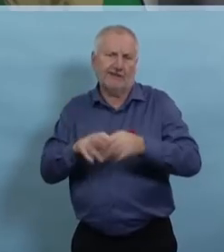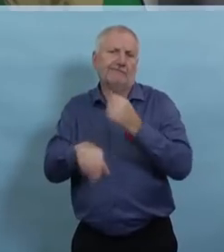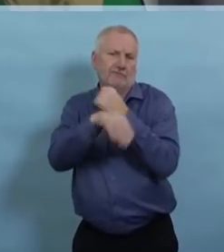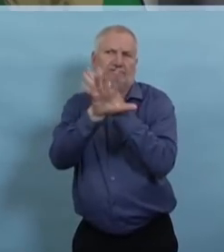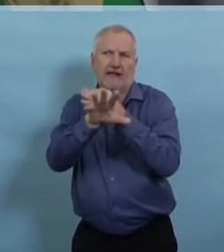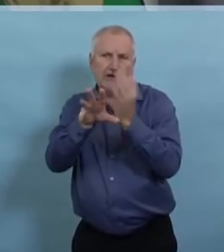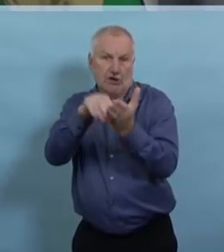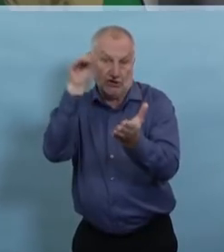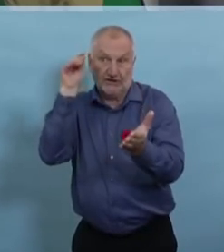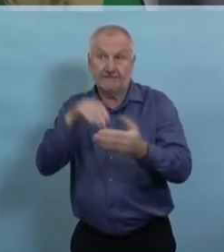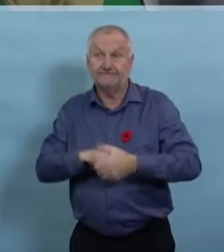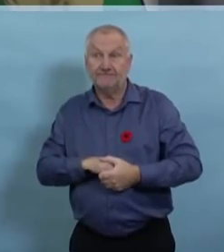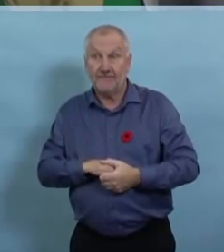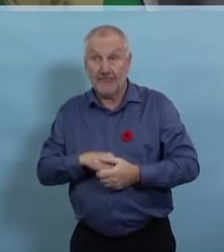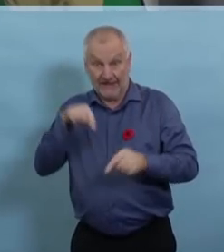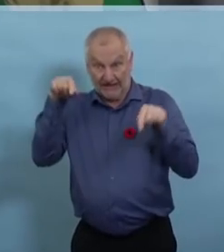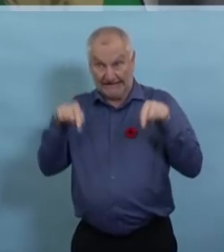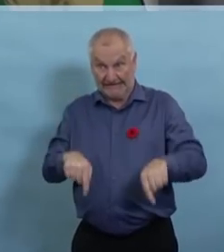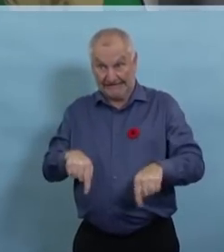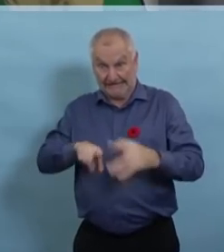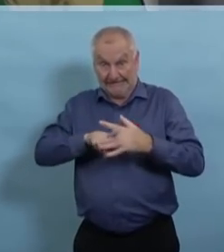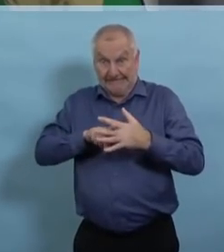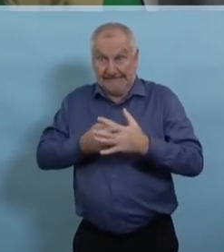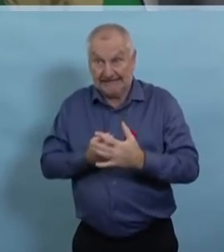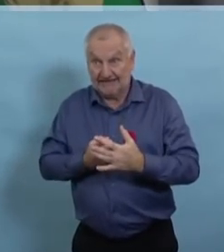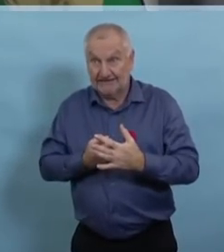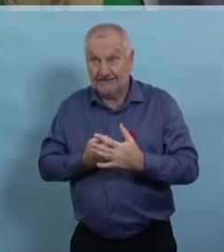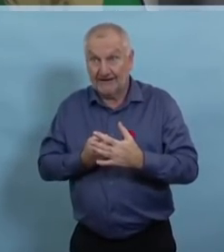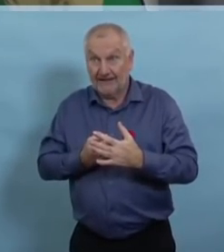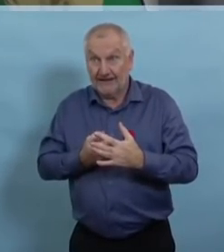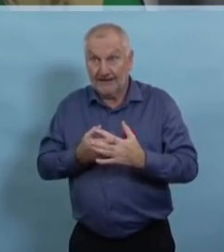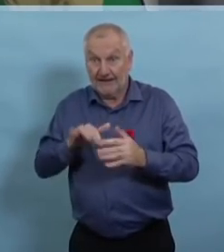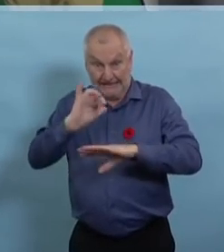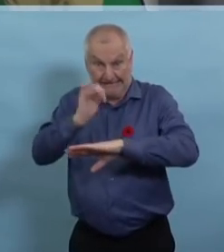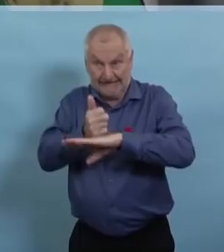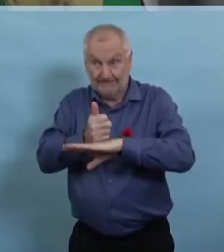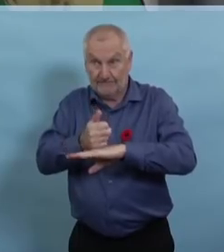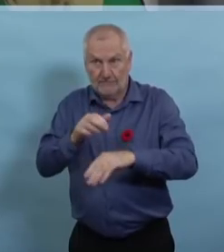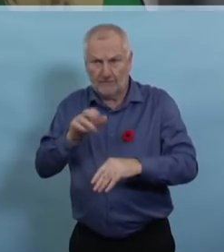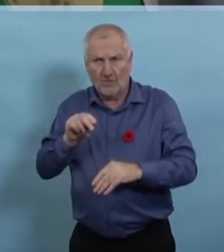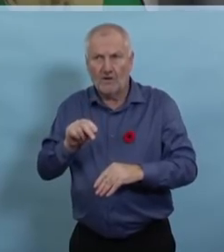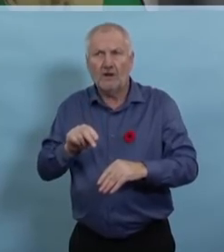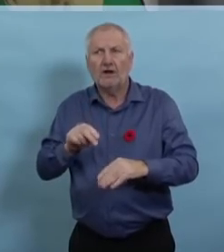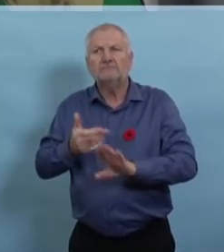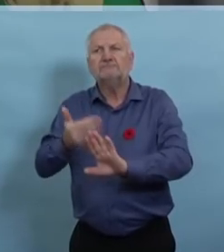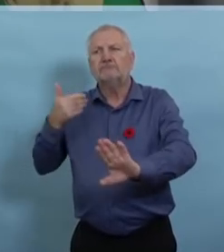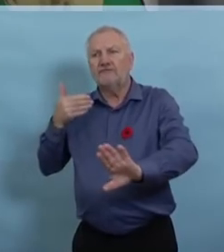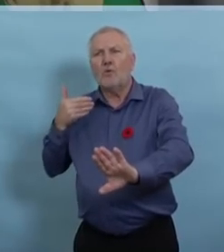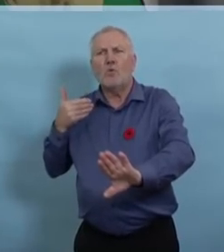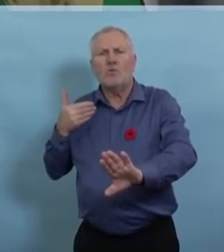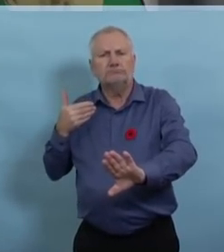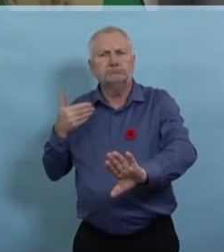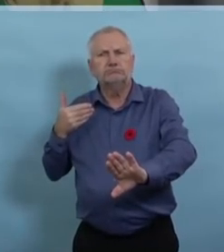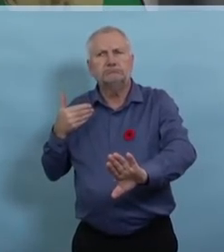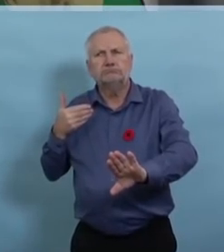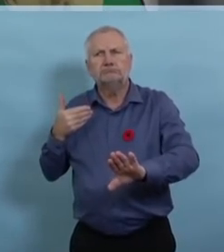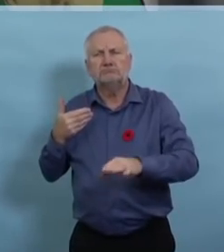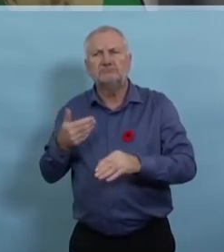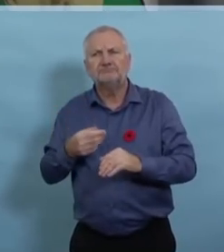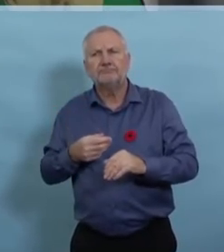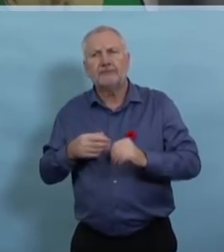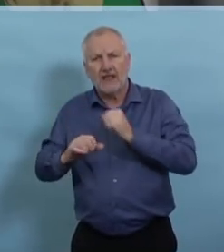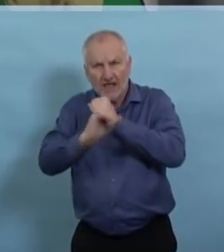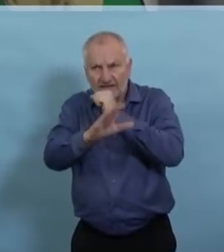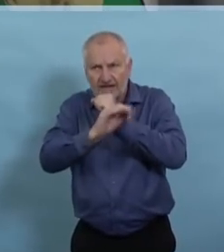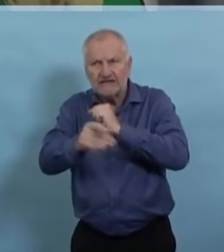of this particular initiative. But before we sort of put out the advertisement for teachers, which I think is going